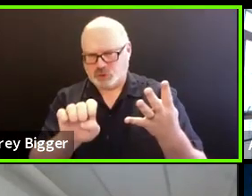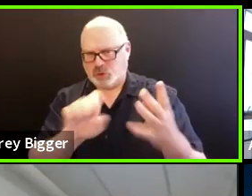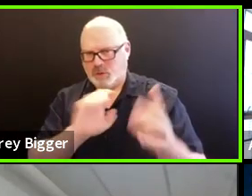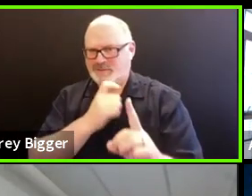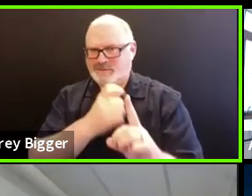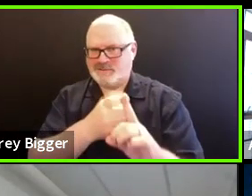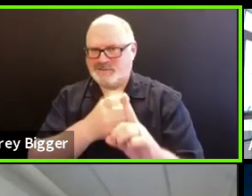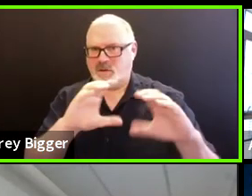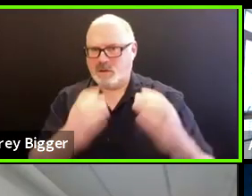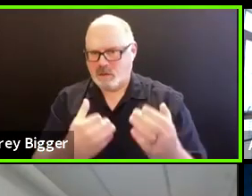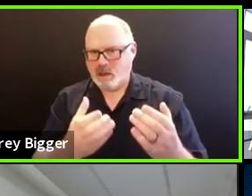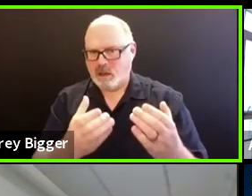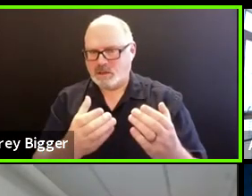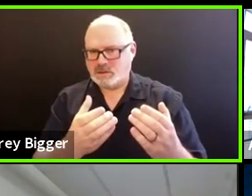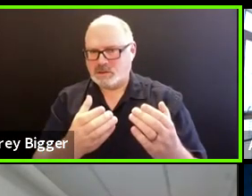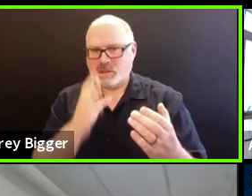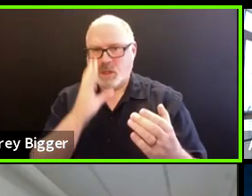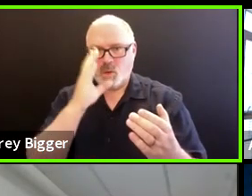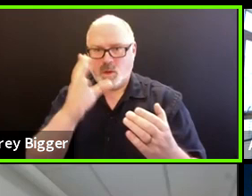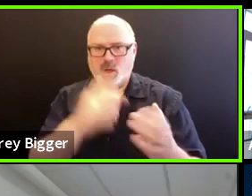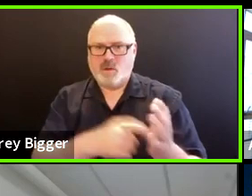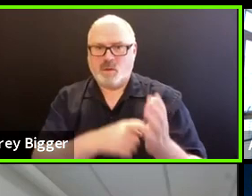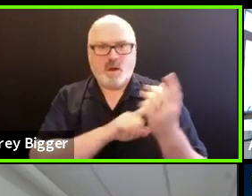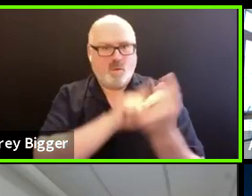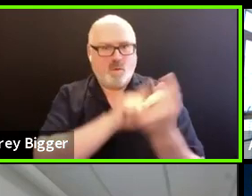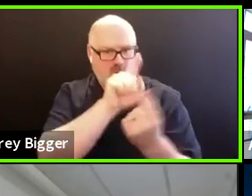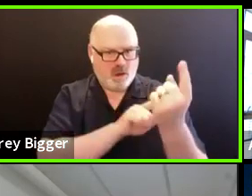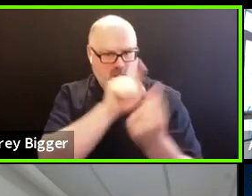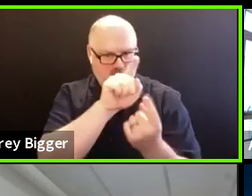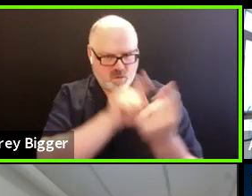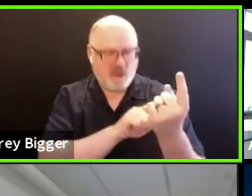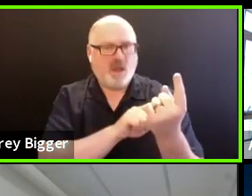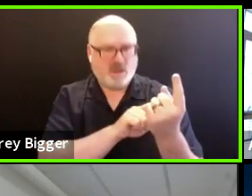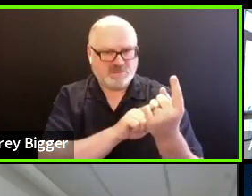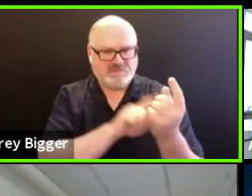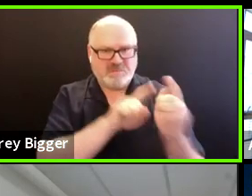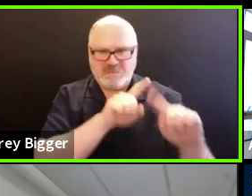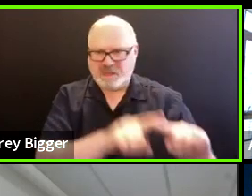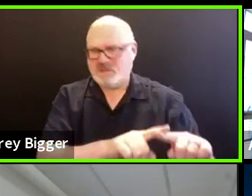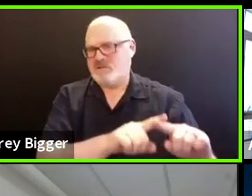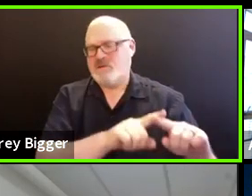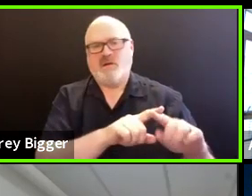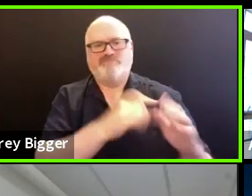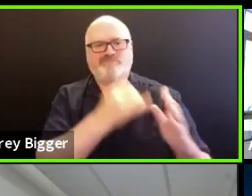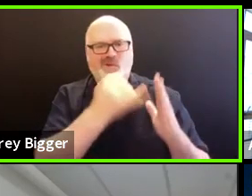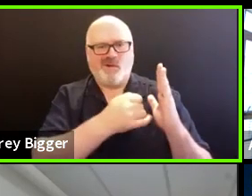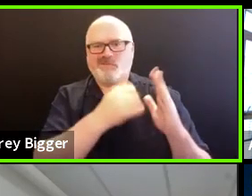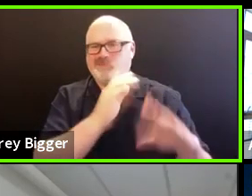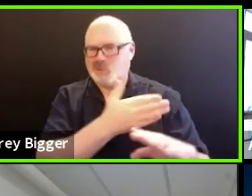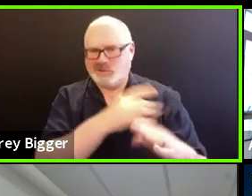classes that will be taught face-to-face because of facility needs. The deadline for making those determinations was